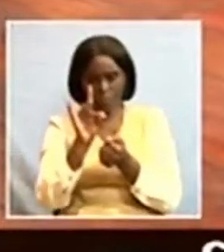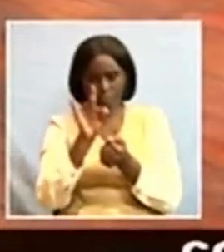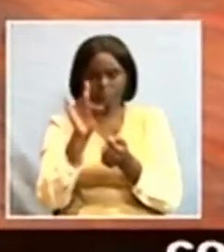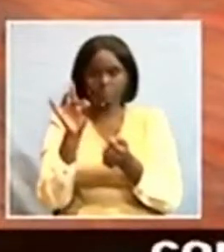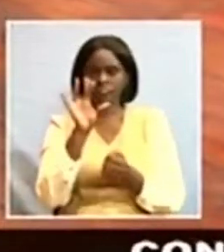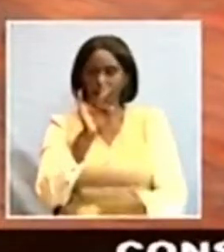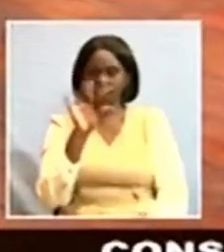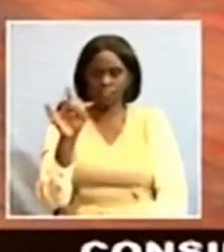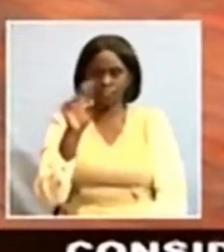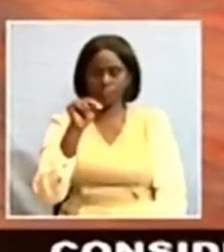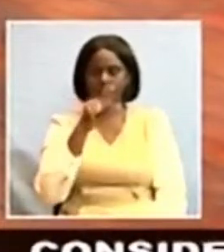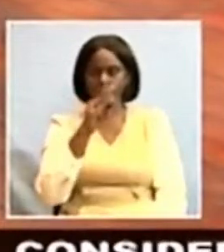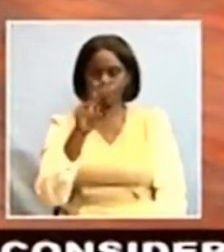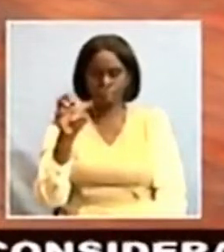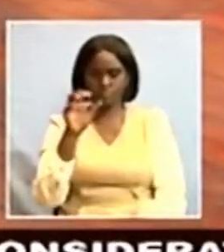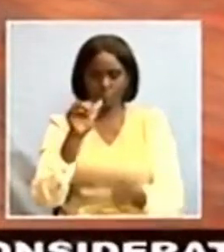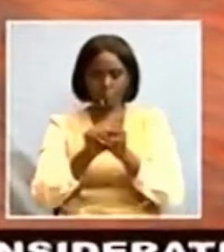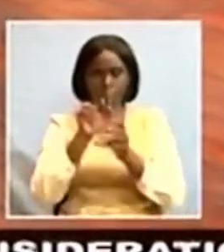ngwe in